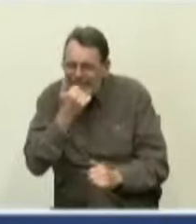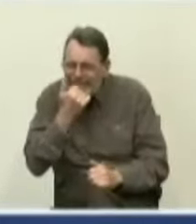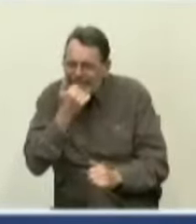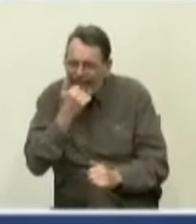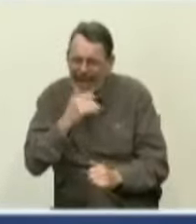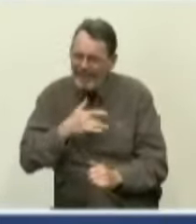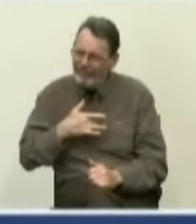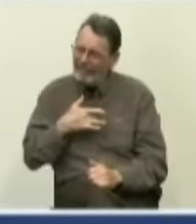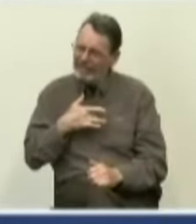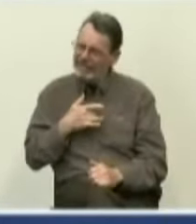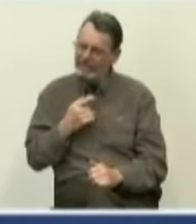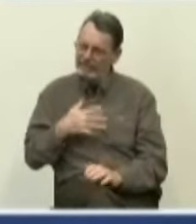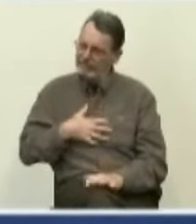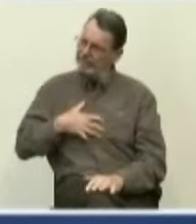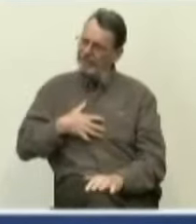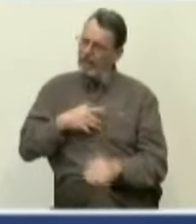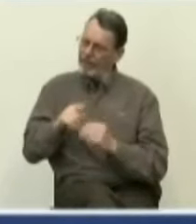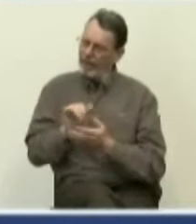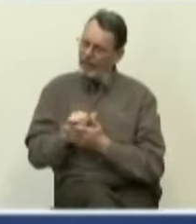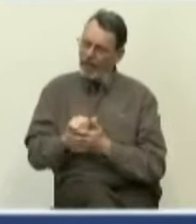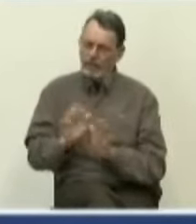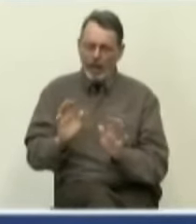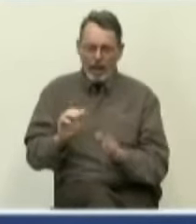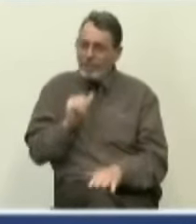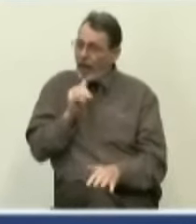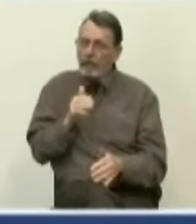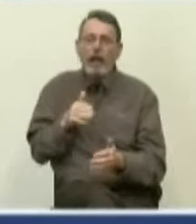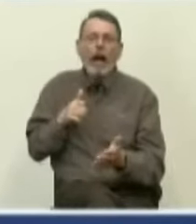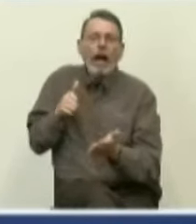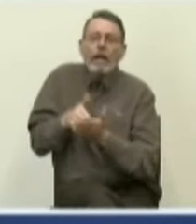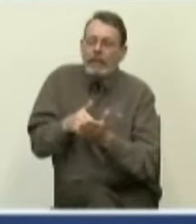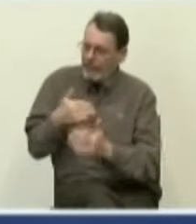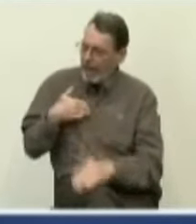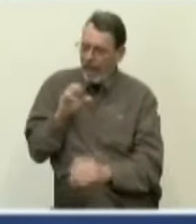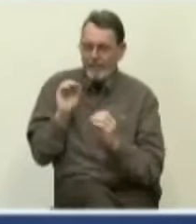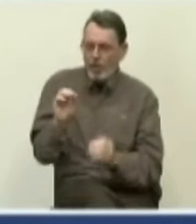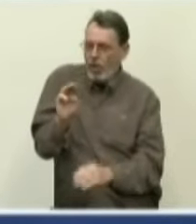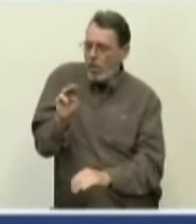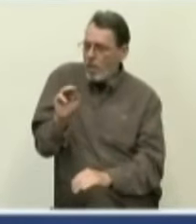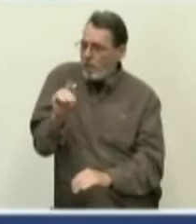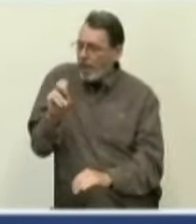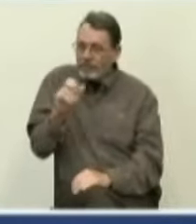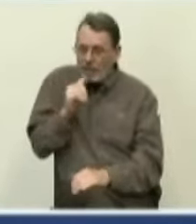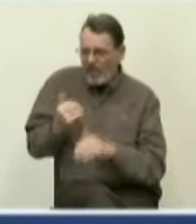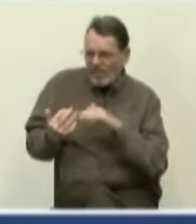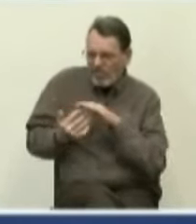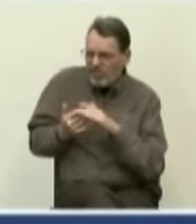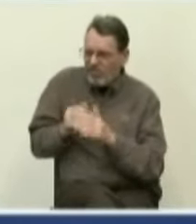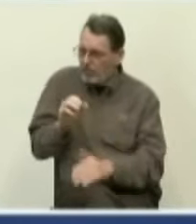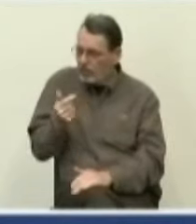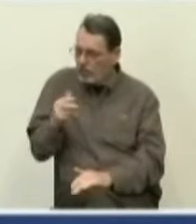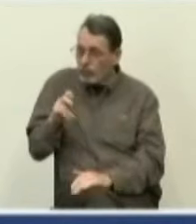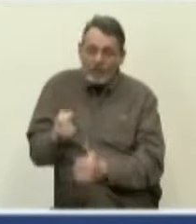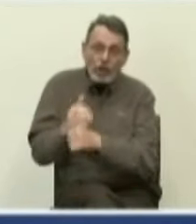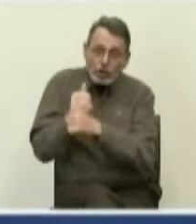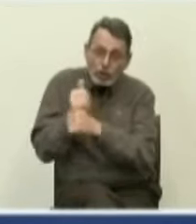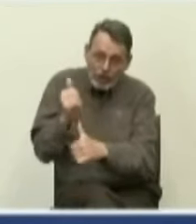that. I hold no malice. I hold no grudge. Shit happens in the